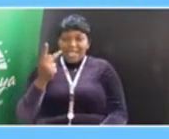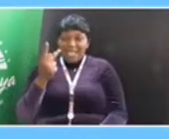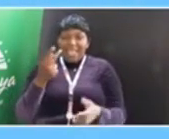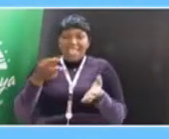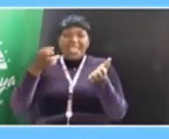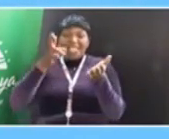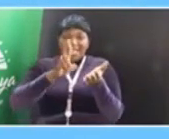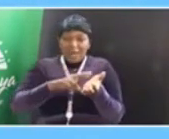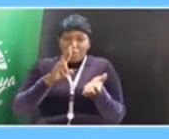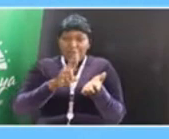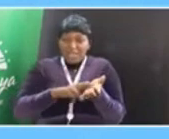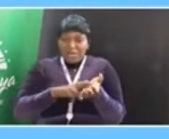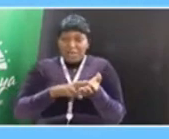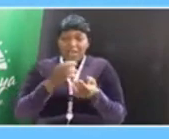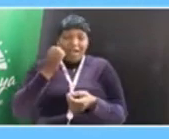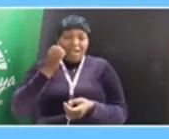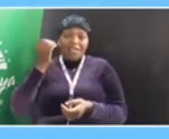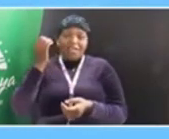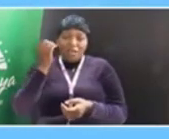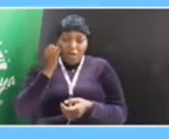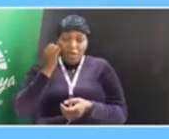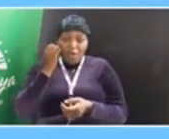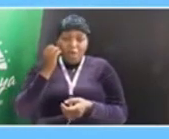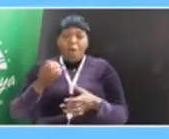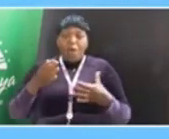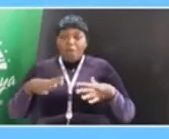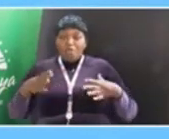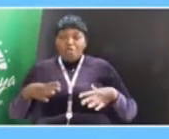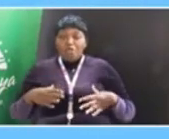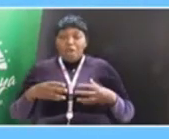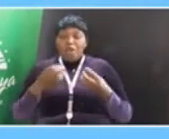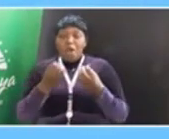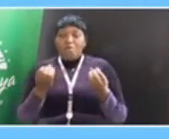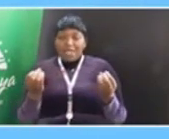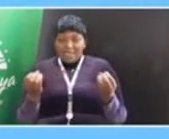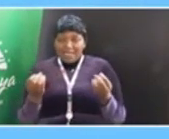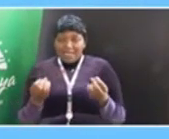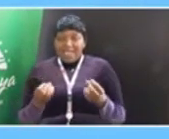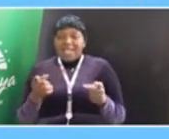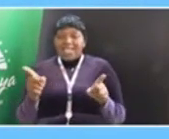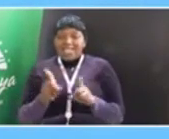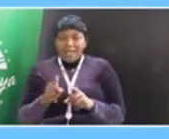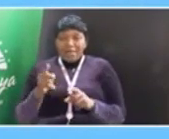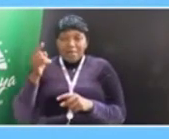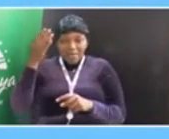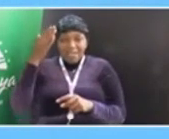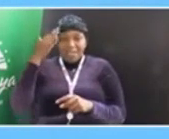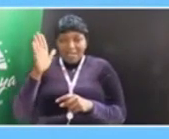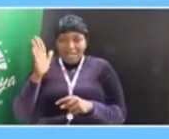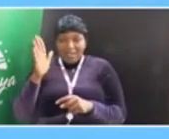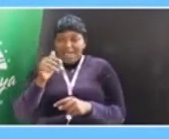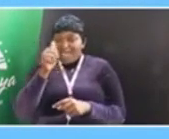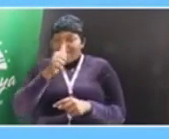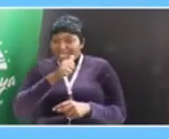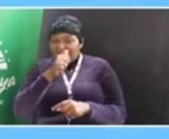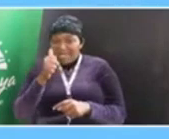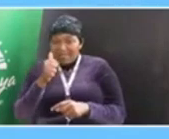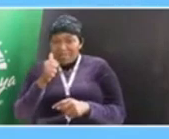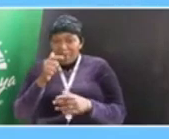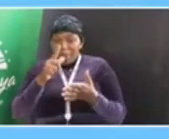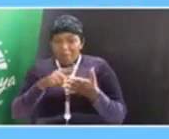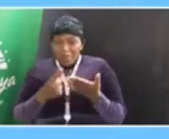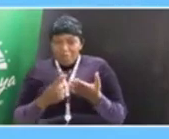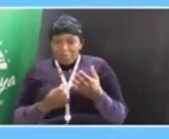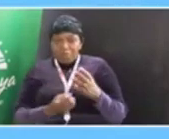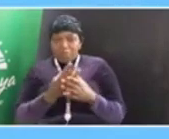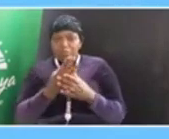reputation as the home of human origins. Discover the secrets behind Kenya's dominance